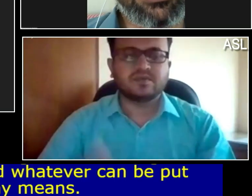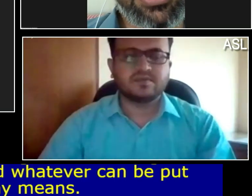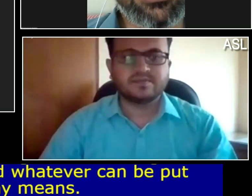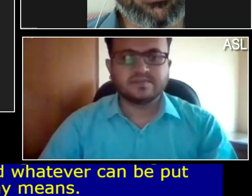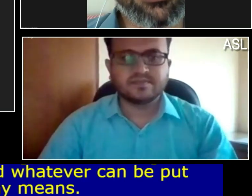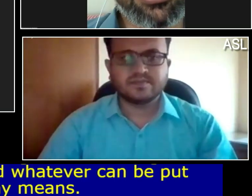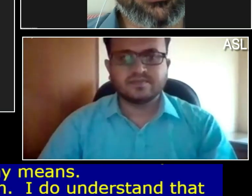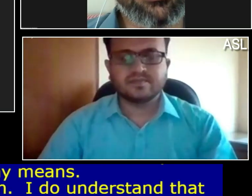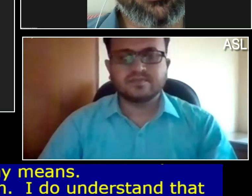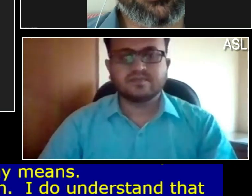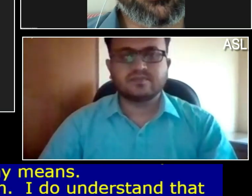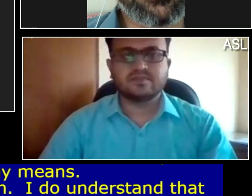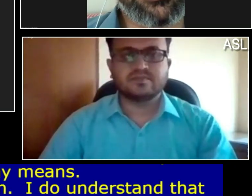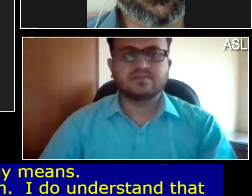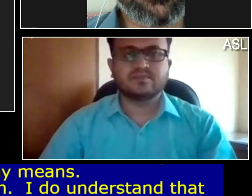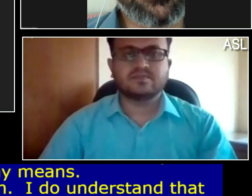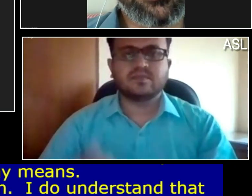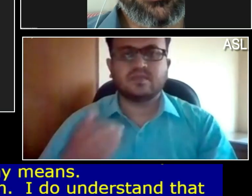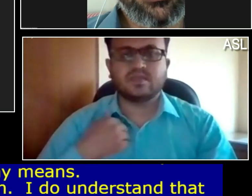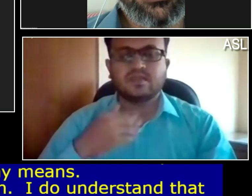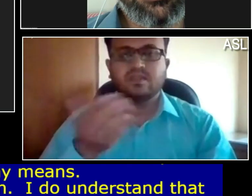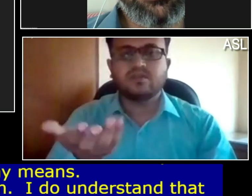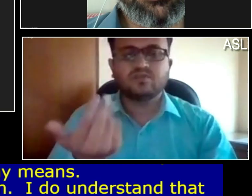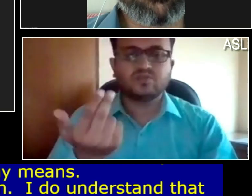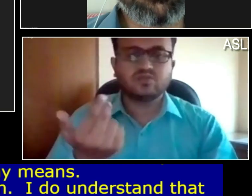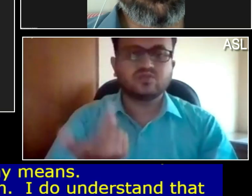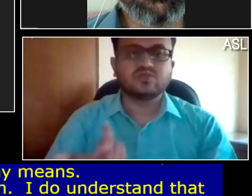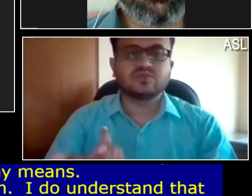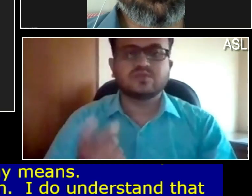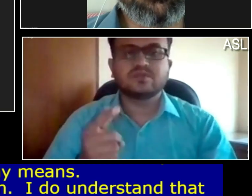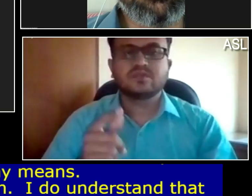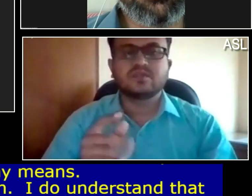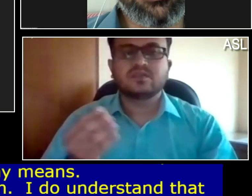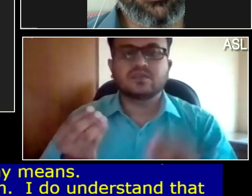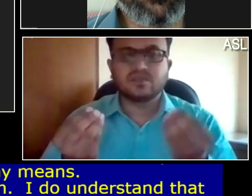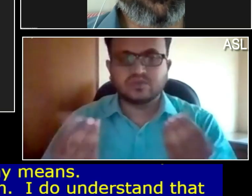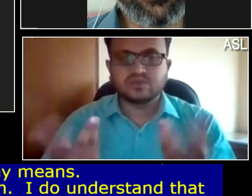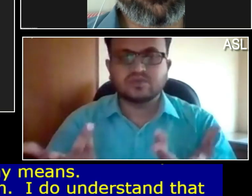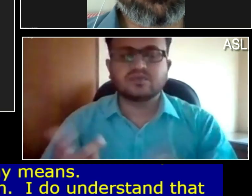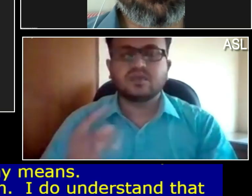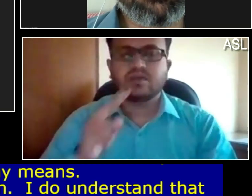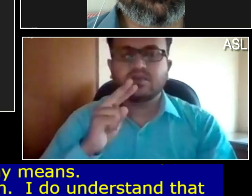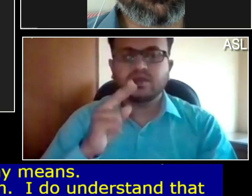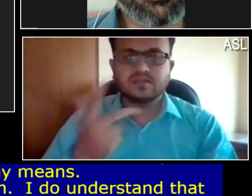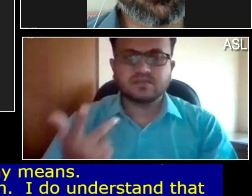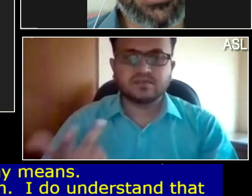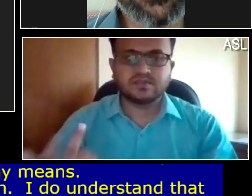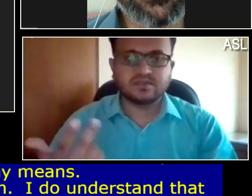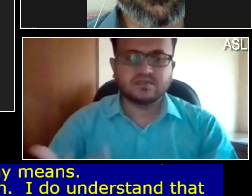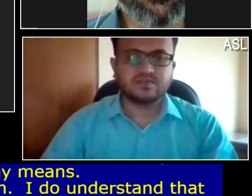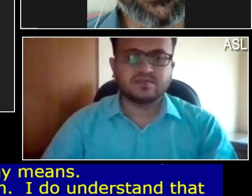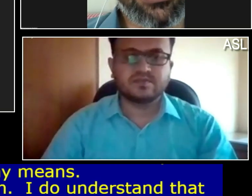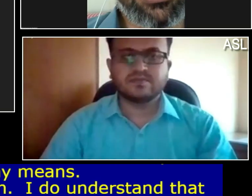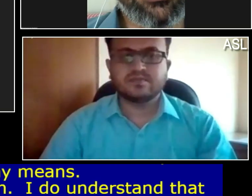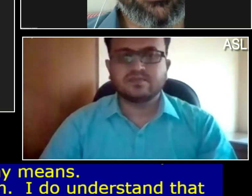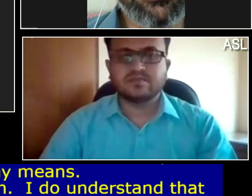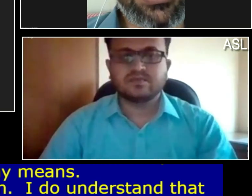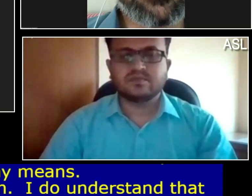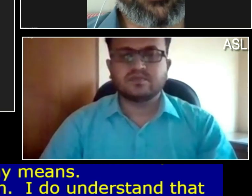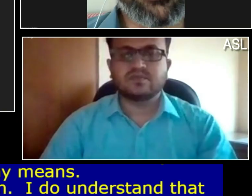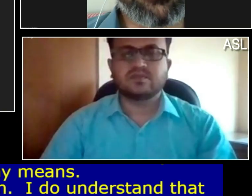there are some certain considerations uh, to to uh, to societies which